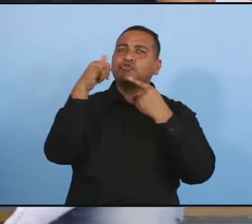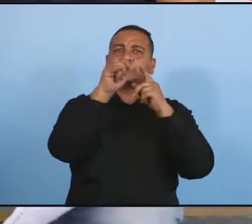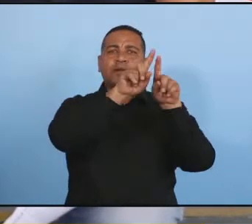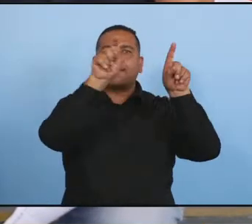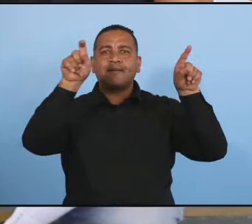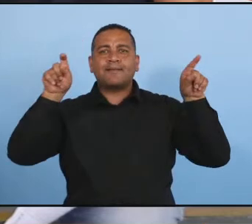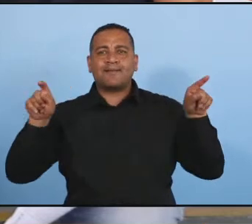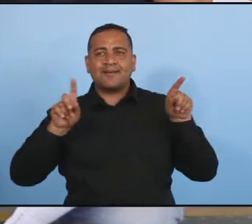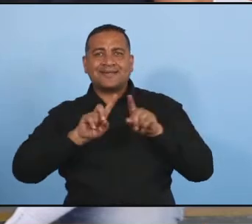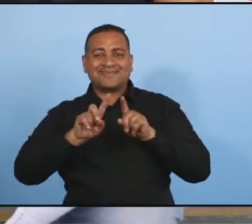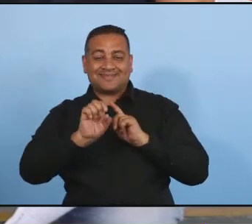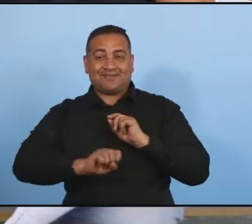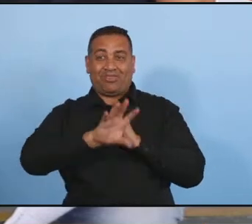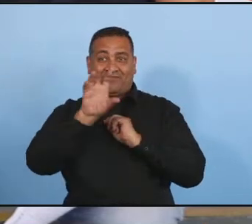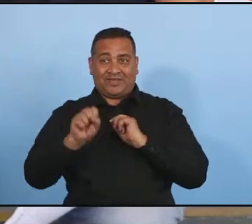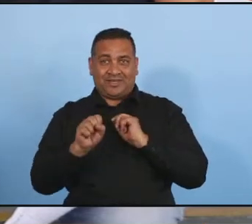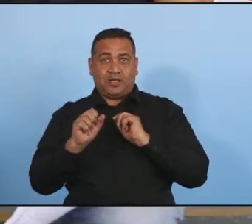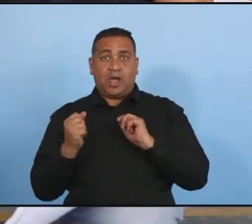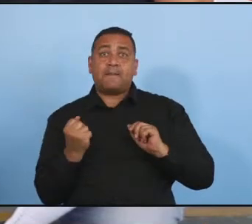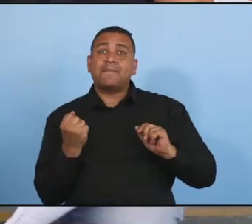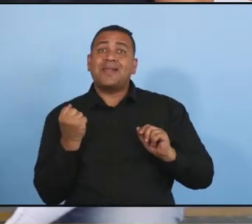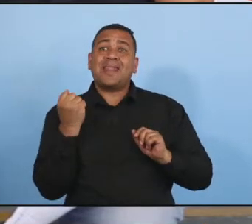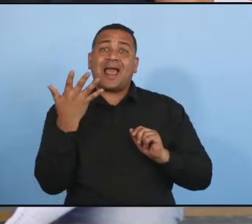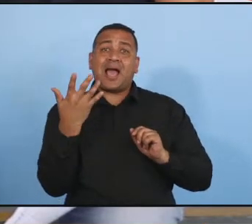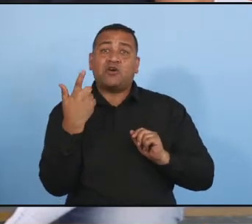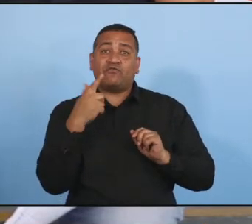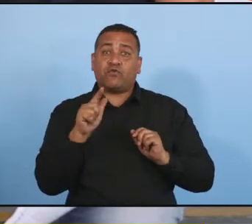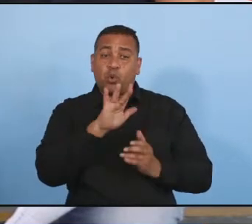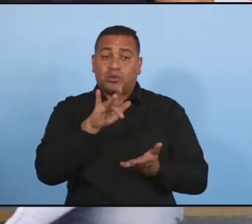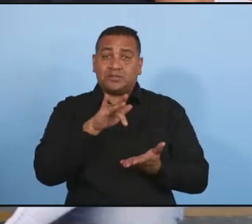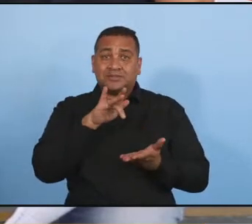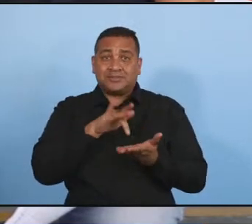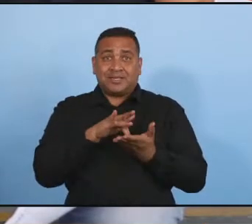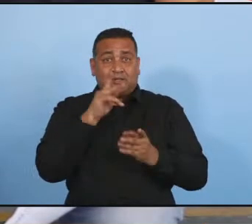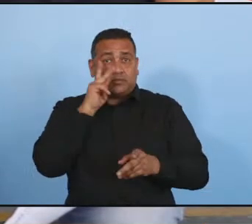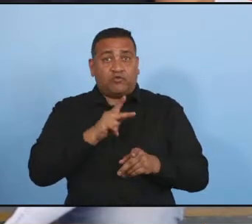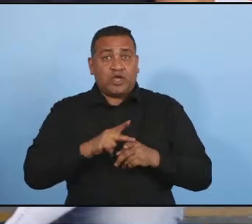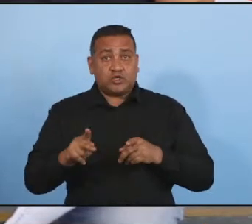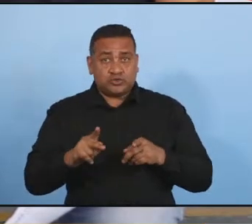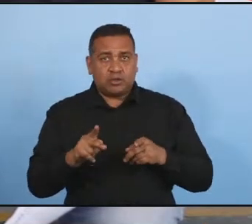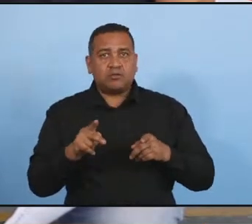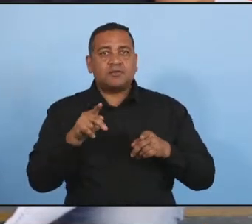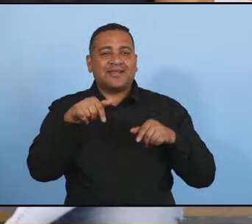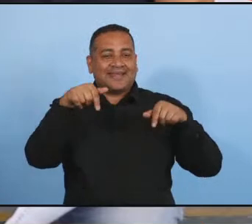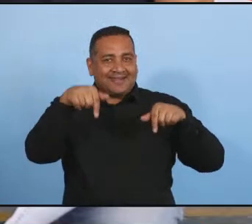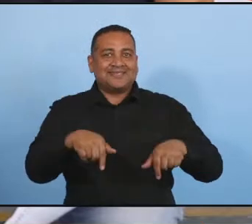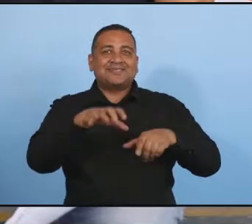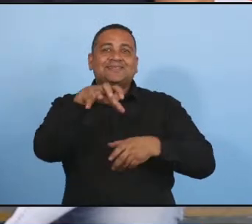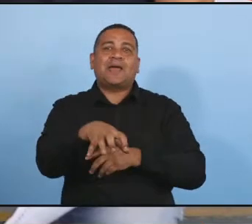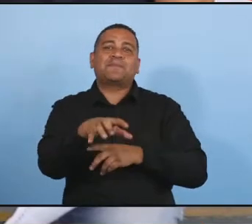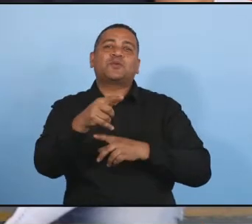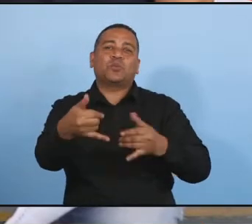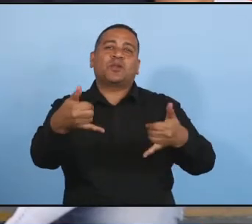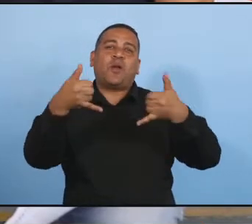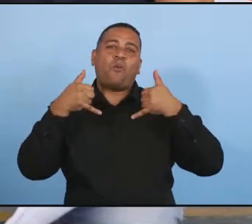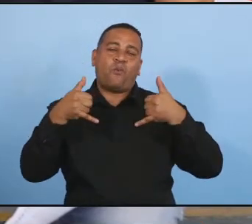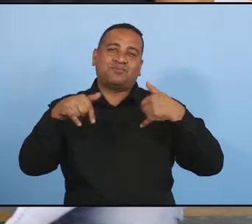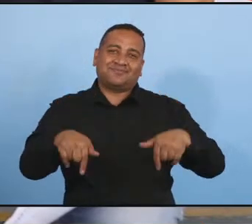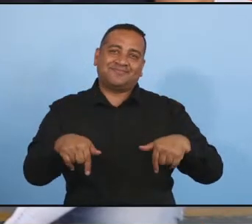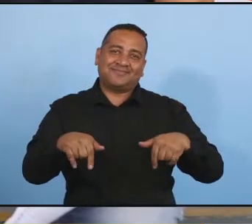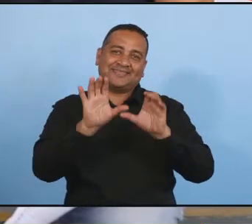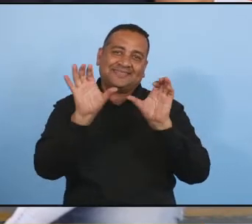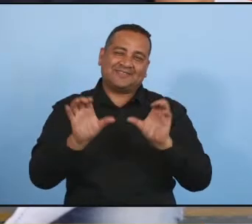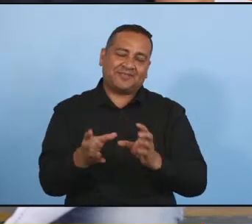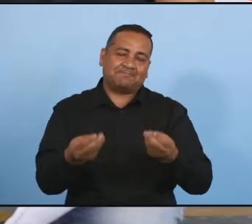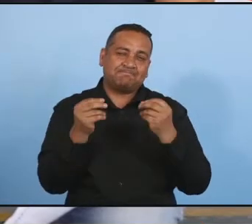Africa who applied to be centers of specialization. And this campus was awarded the Center of Specialization for fitting and turning, as